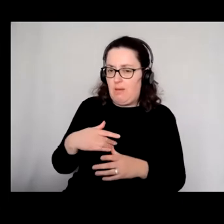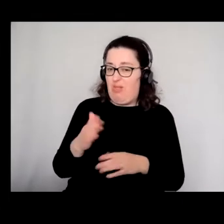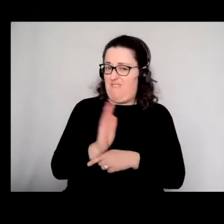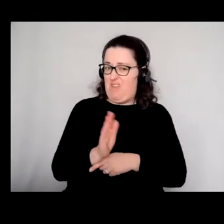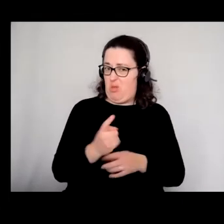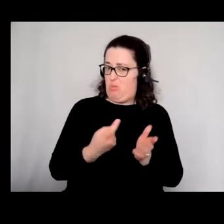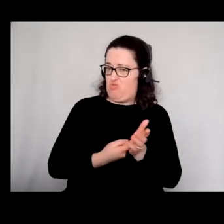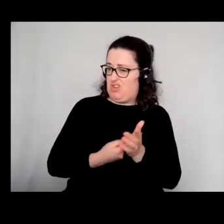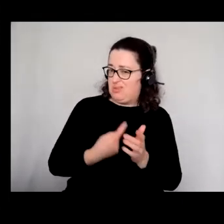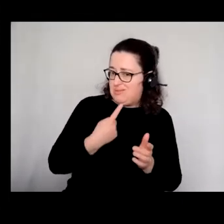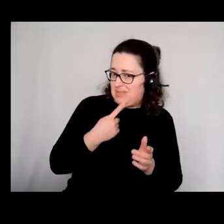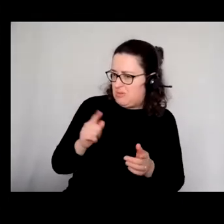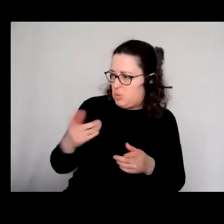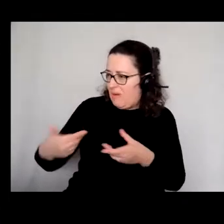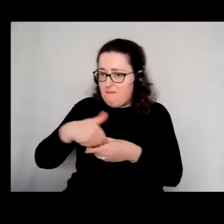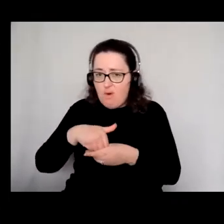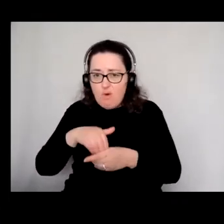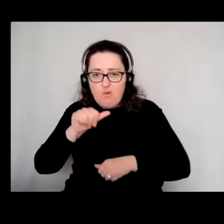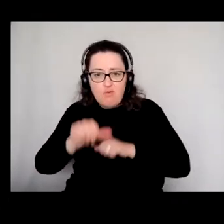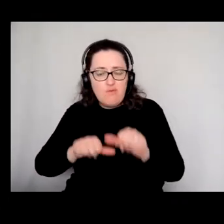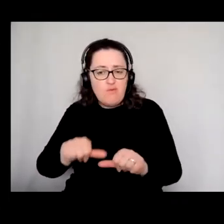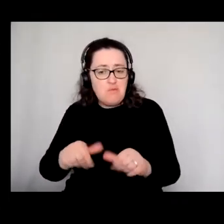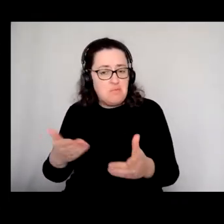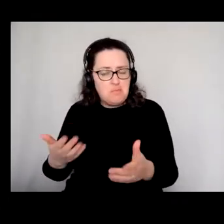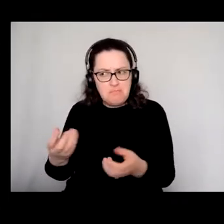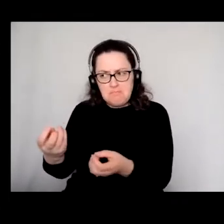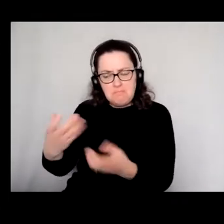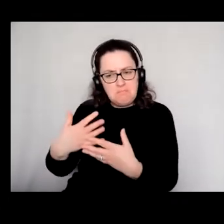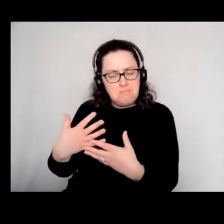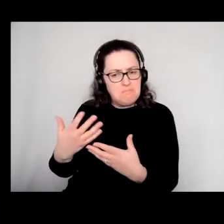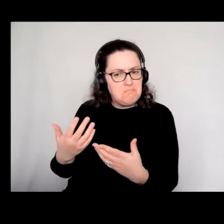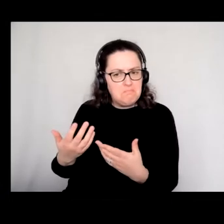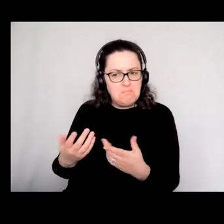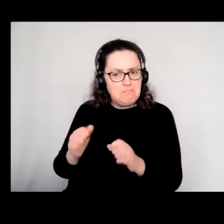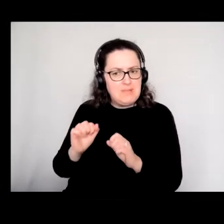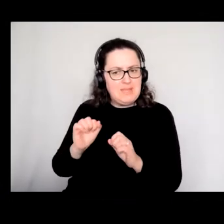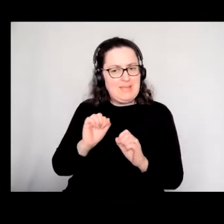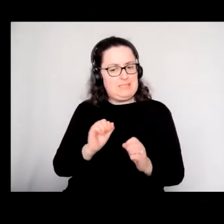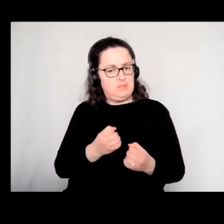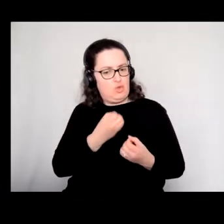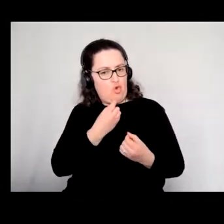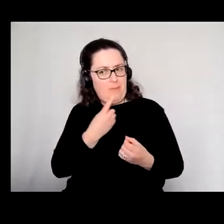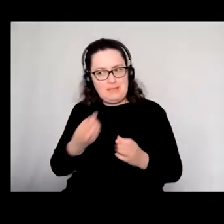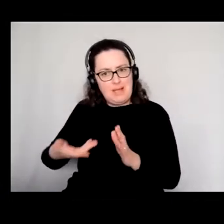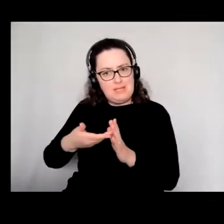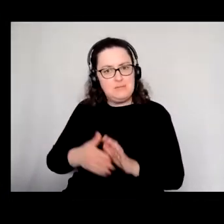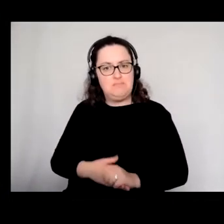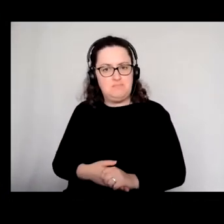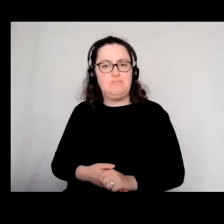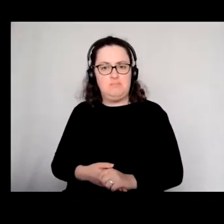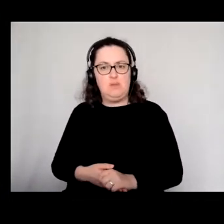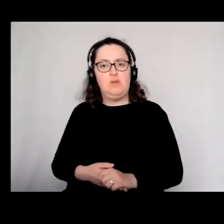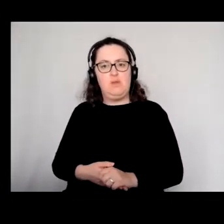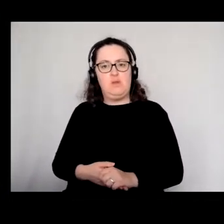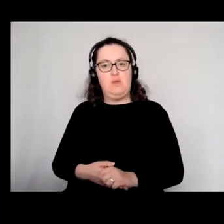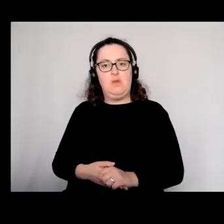film. He said that you worked on Being Human. And I wondered if you wanted to add anything to his insights. One of the